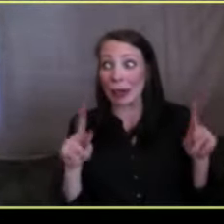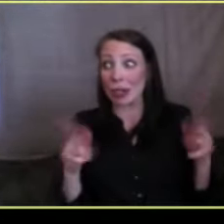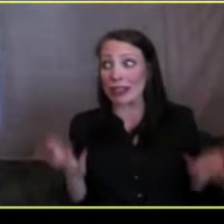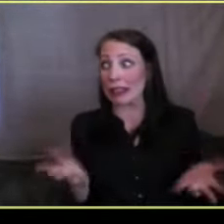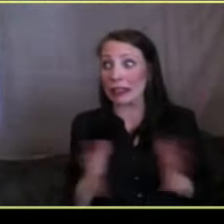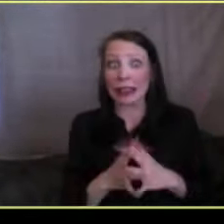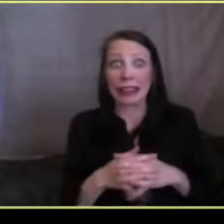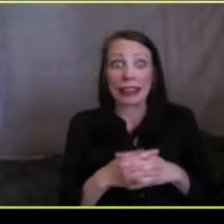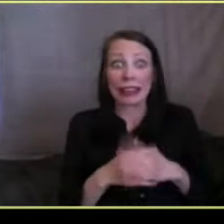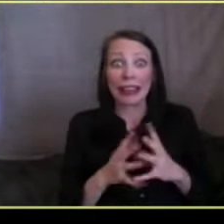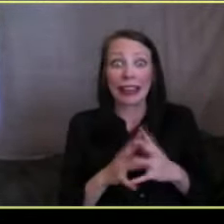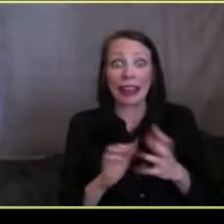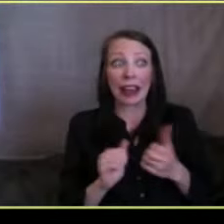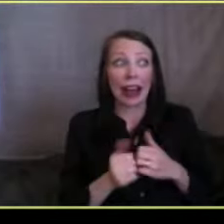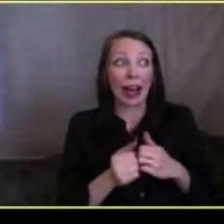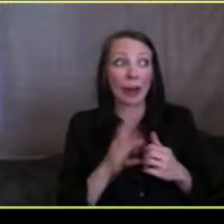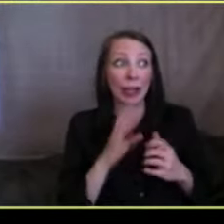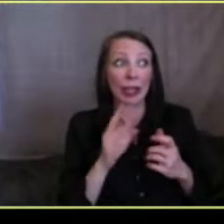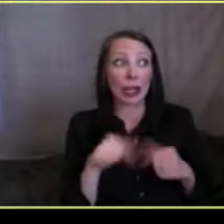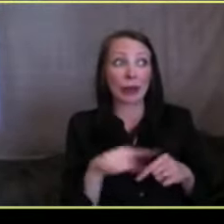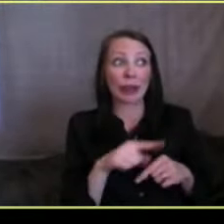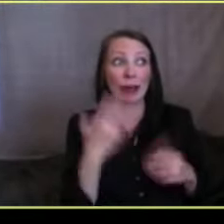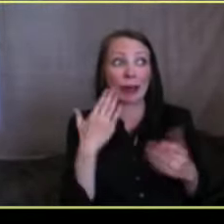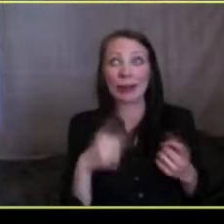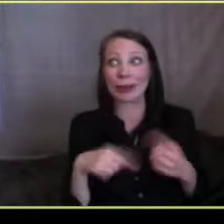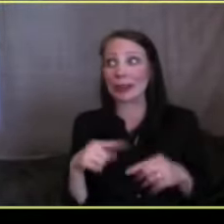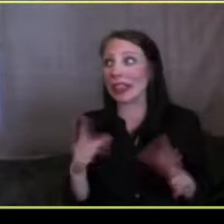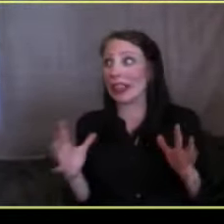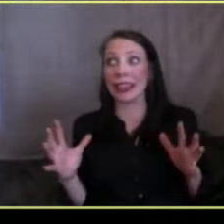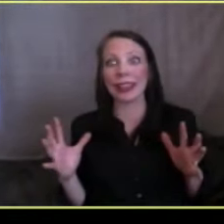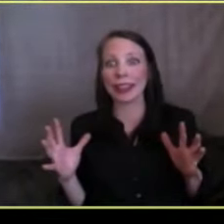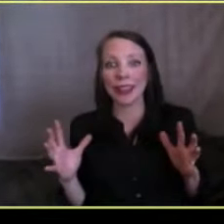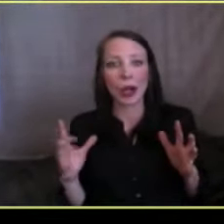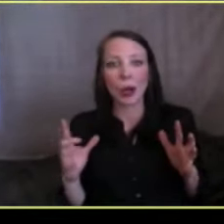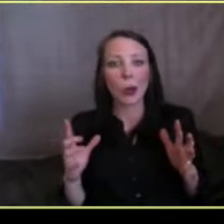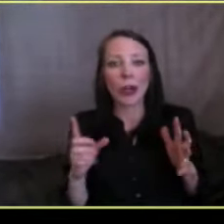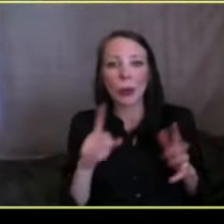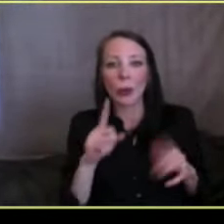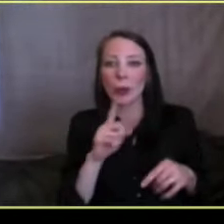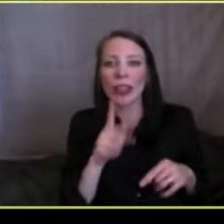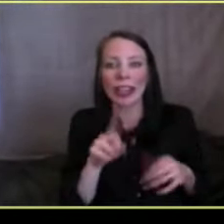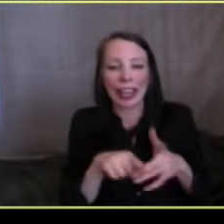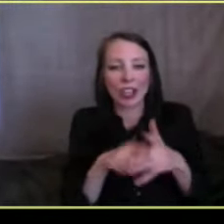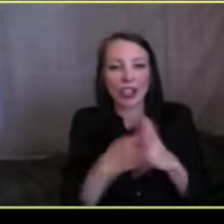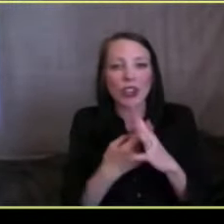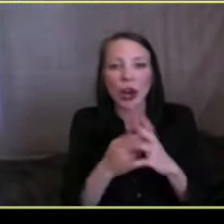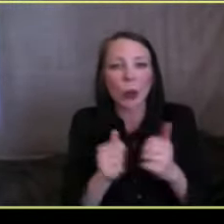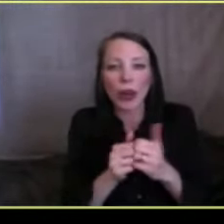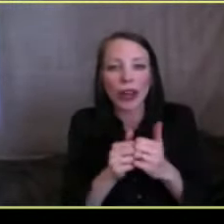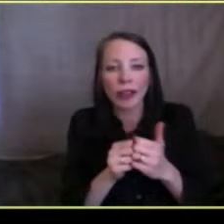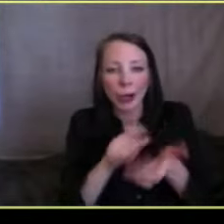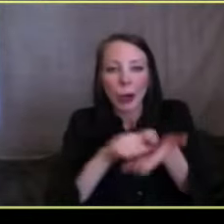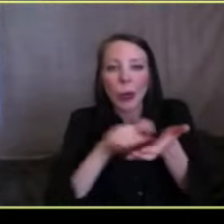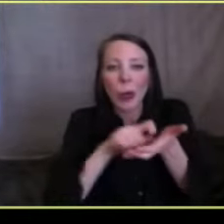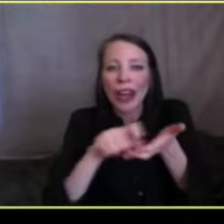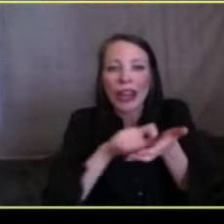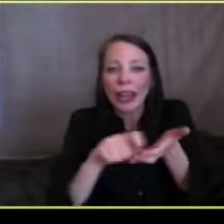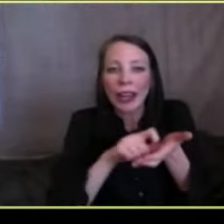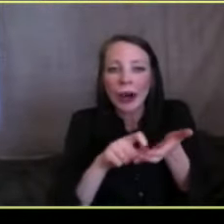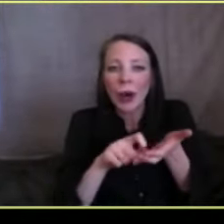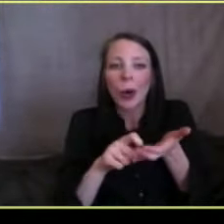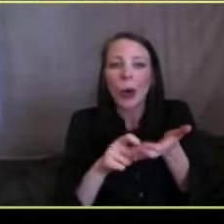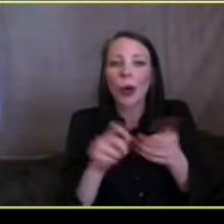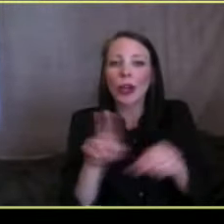deaf person, like, how am I going to talk with them? I don't know sign. When really it can just start with